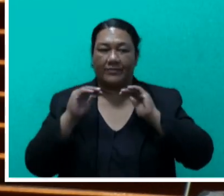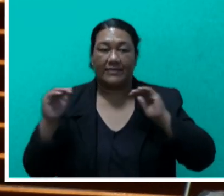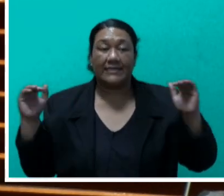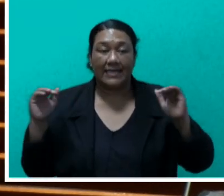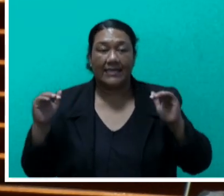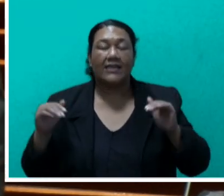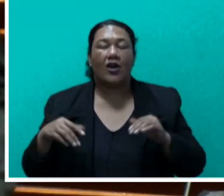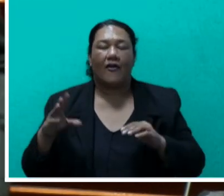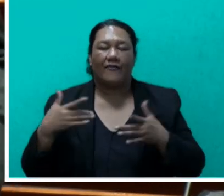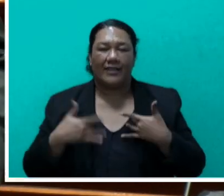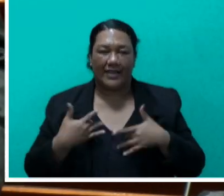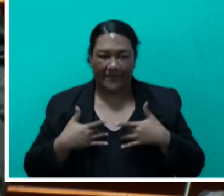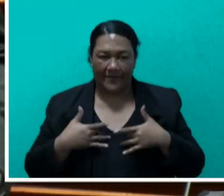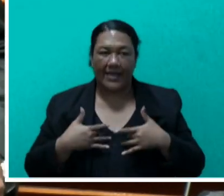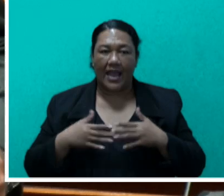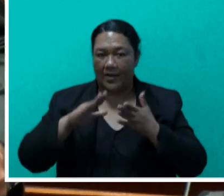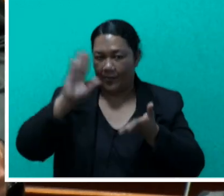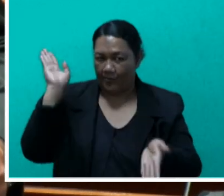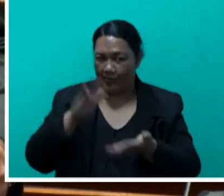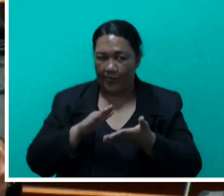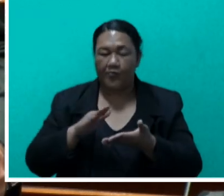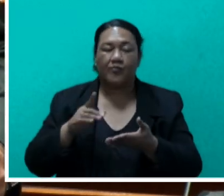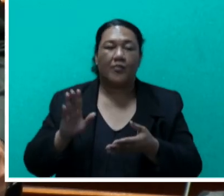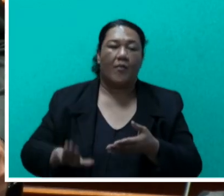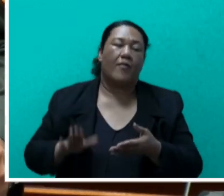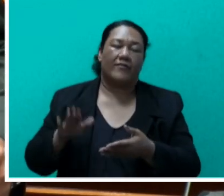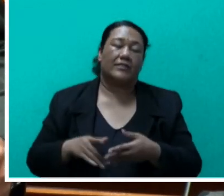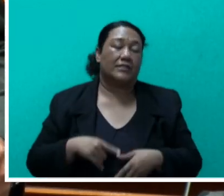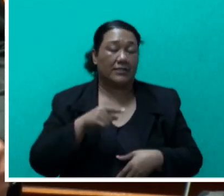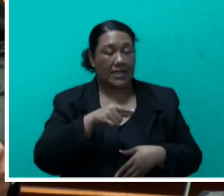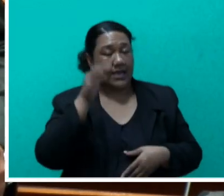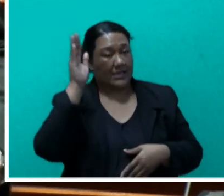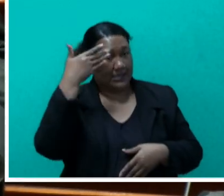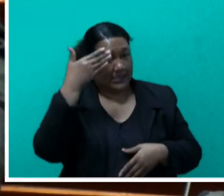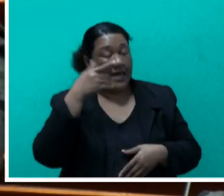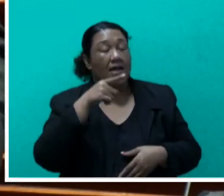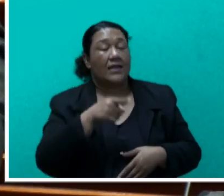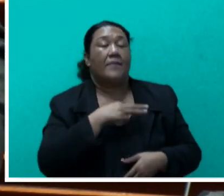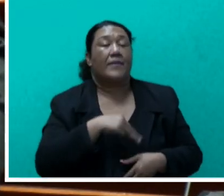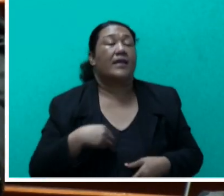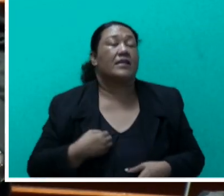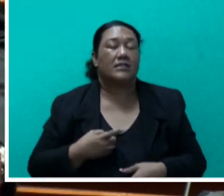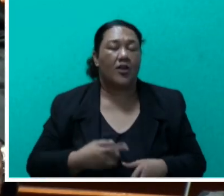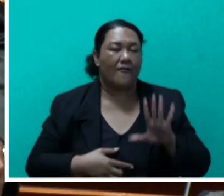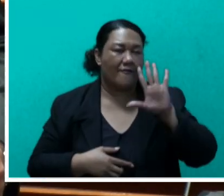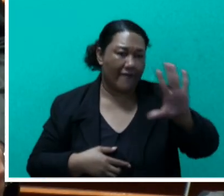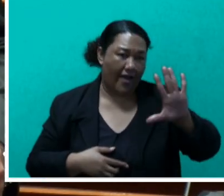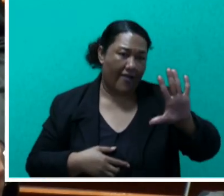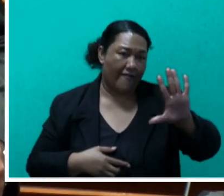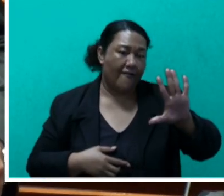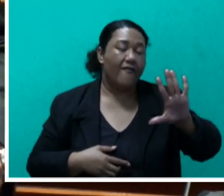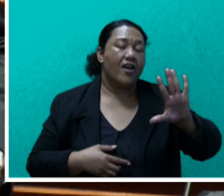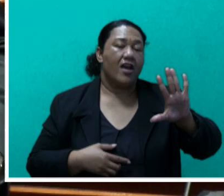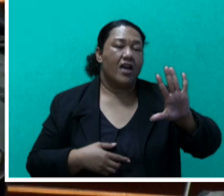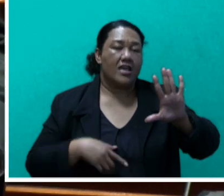poverty. In order to measure these results, the Ministry will proceed with a profiling of these rural farming communities